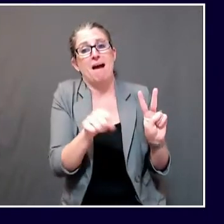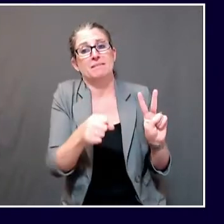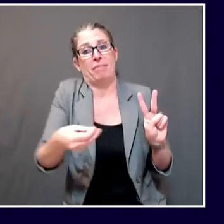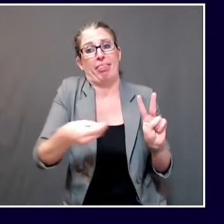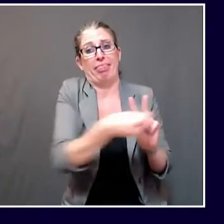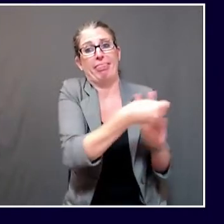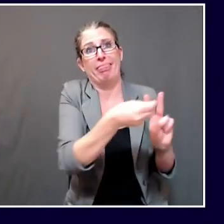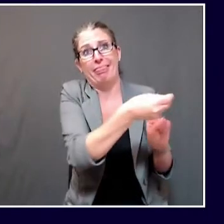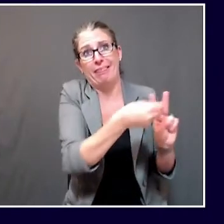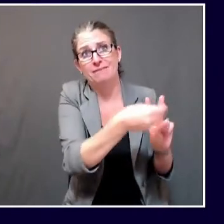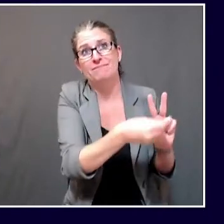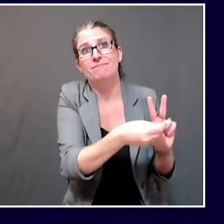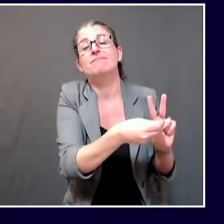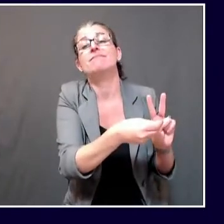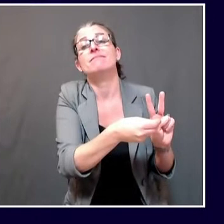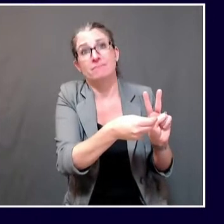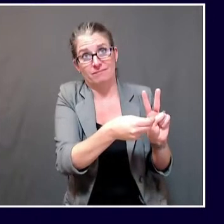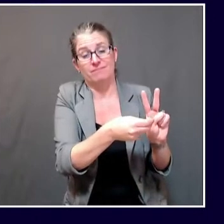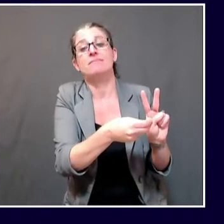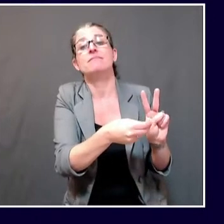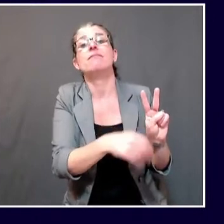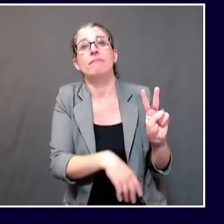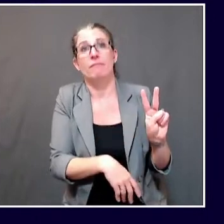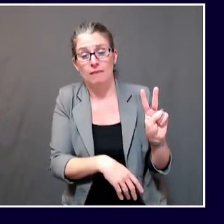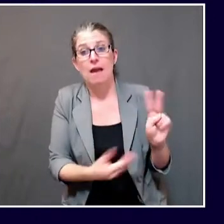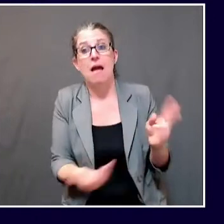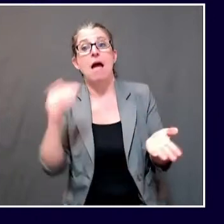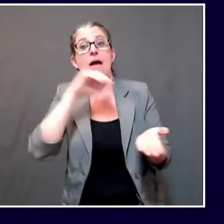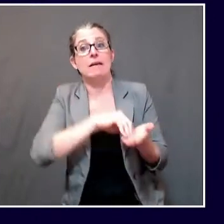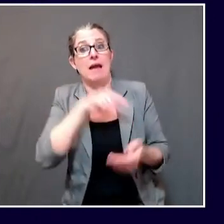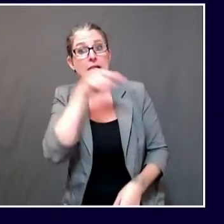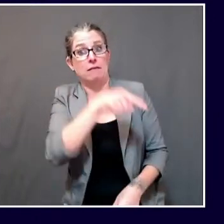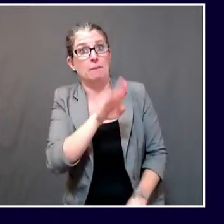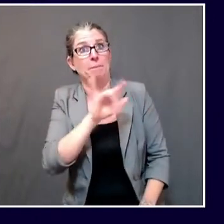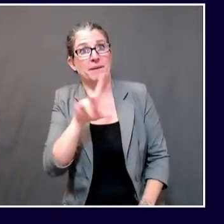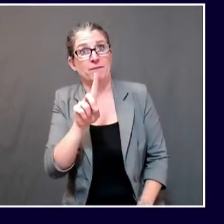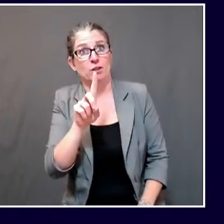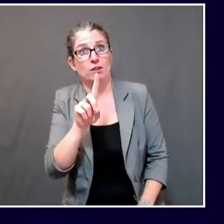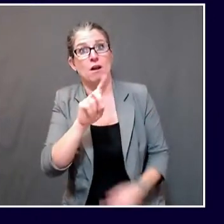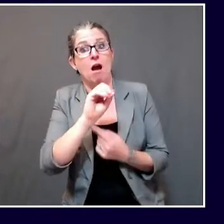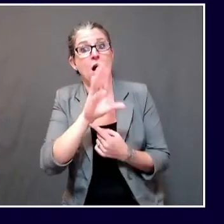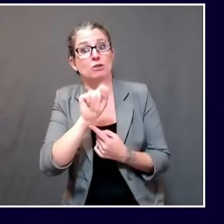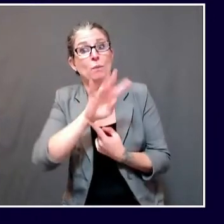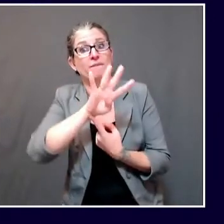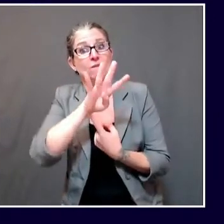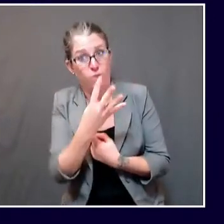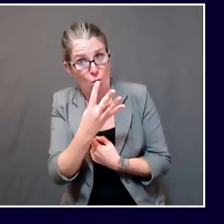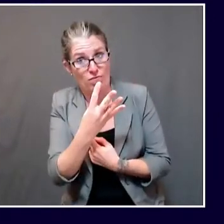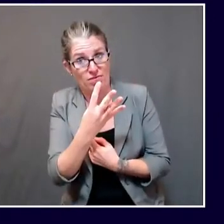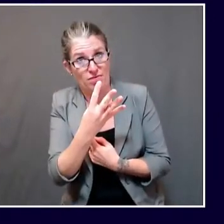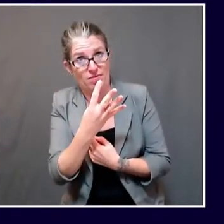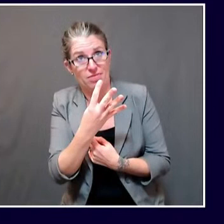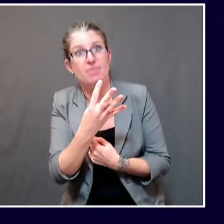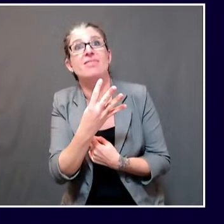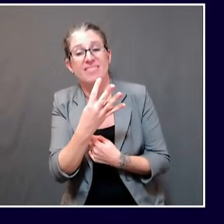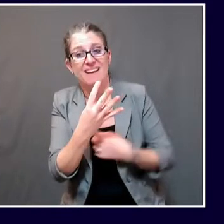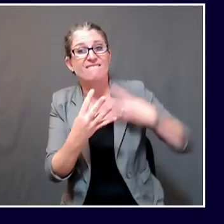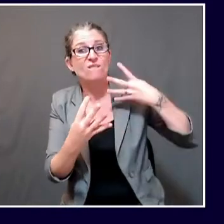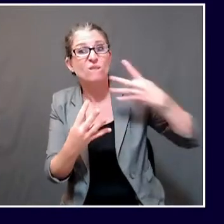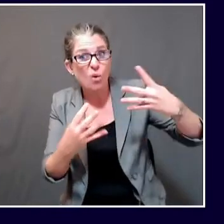Biddeford Ice Arena on October 4th, there were 4 games, 7:40